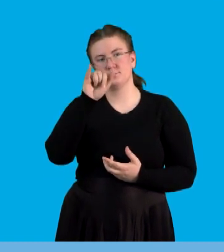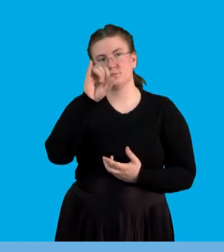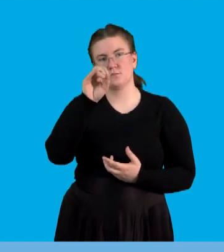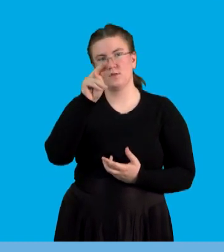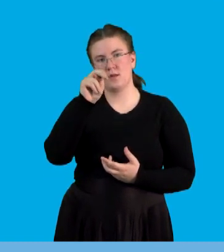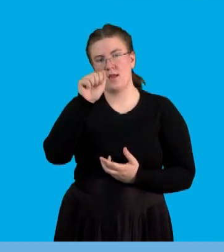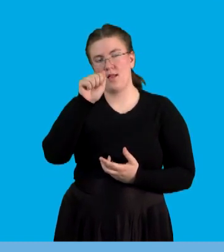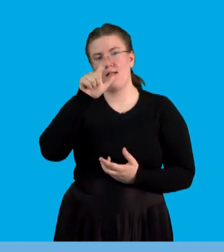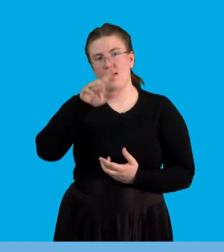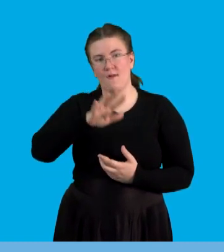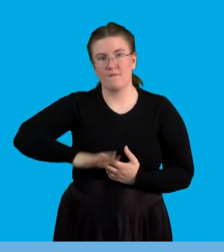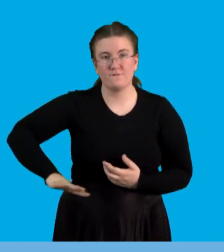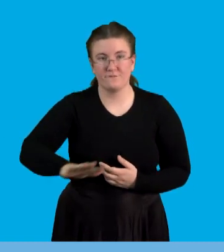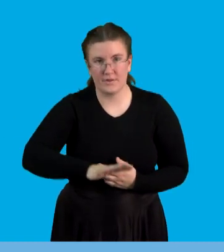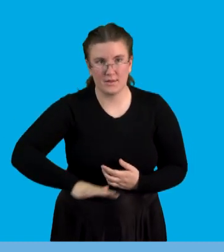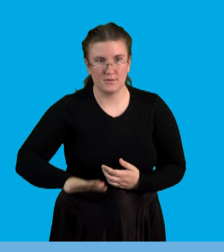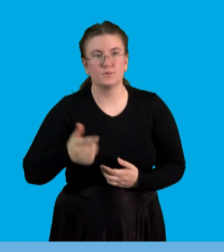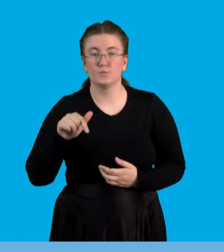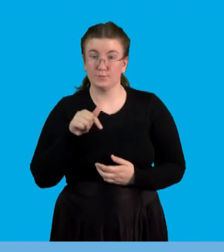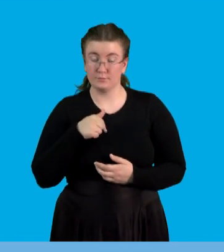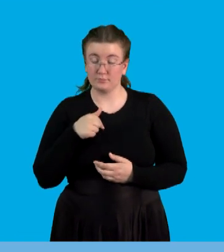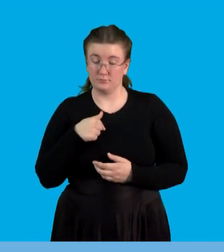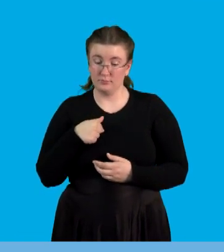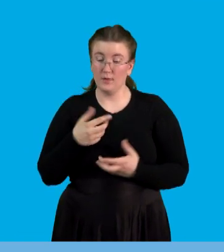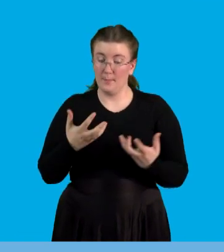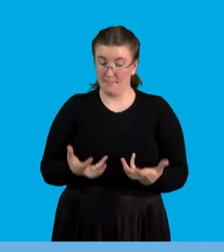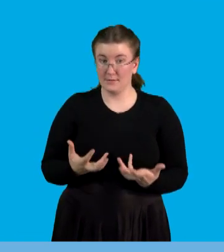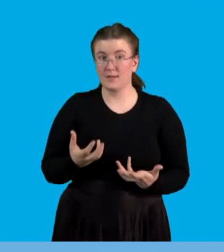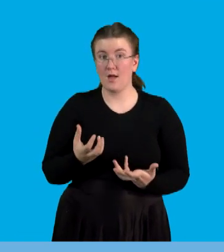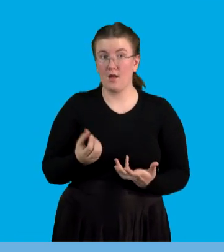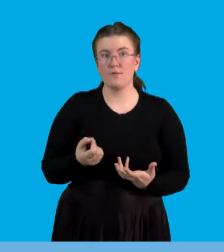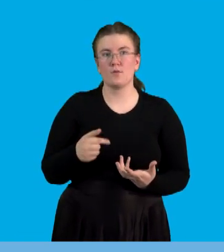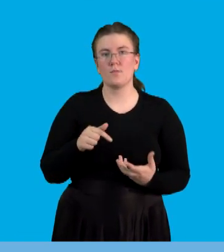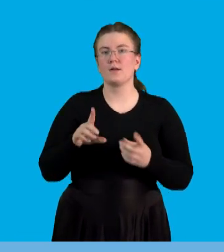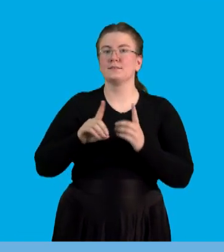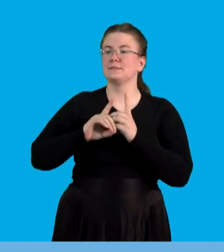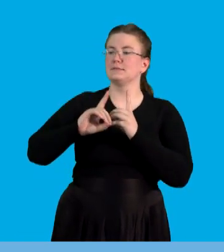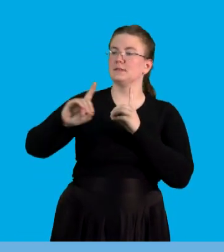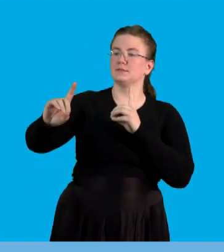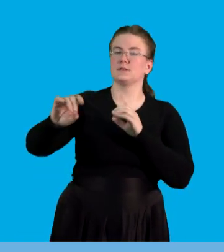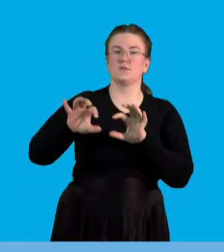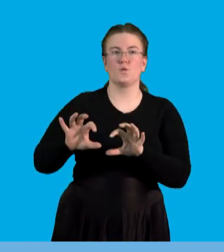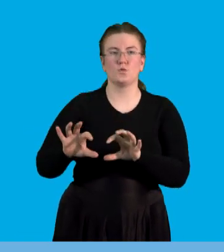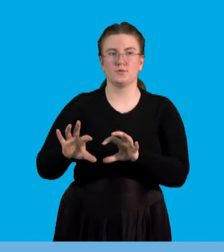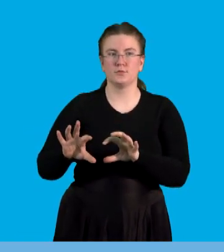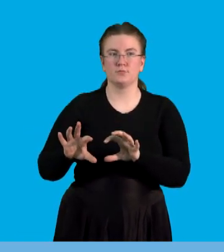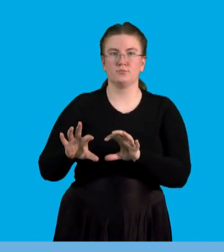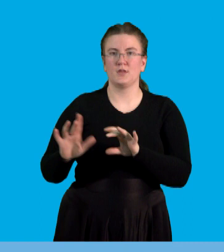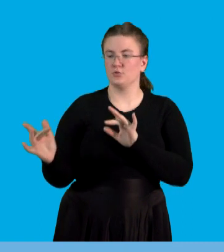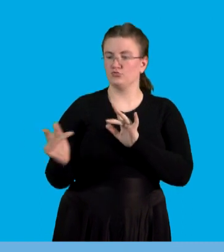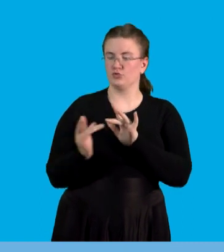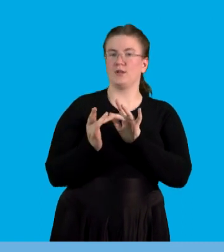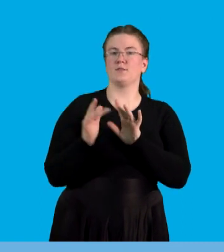also having mass will experience a force, and then that force will always act at a distance. It is only